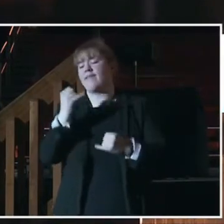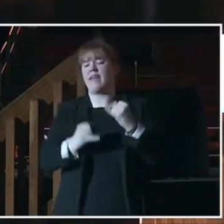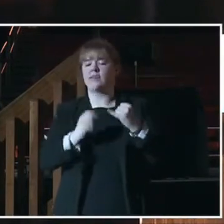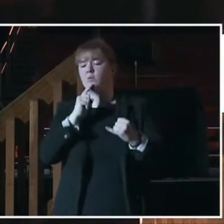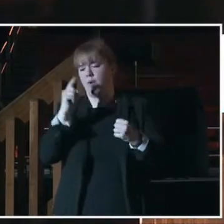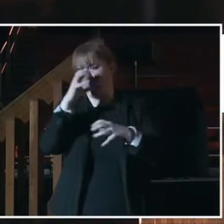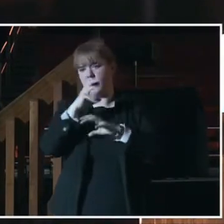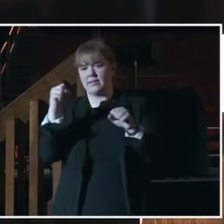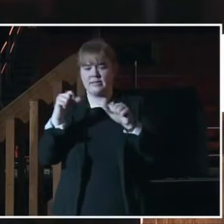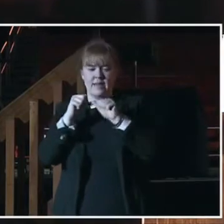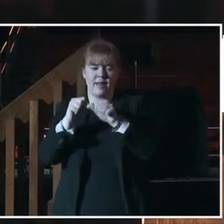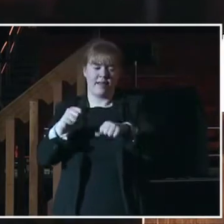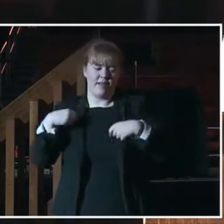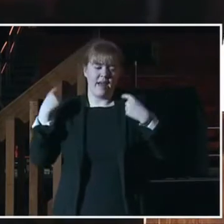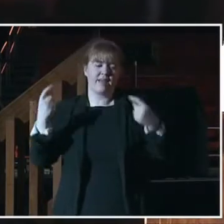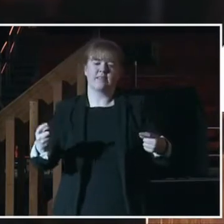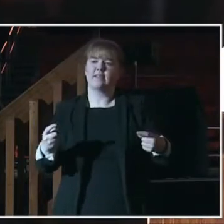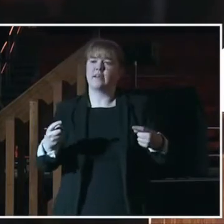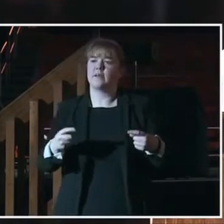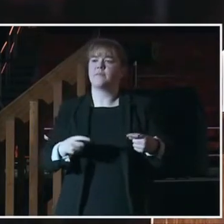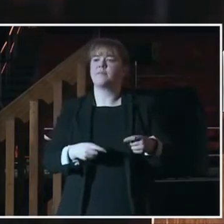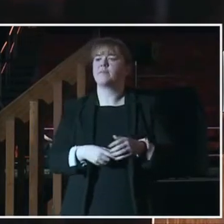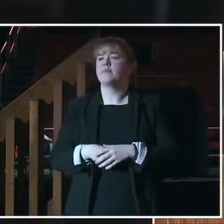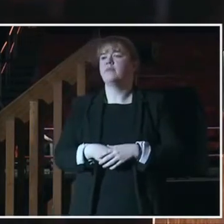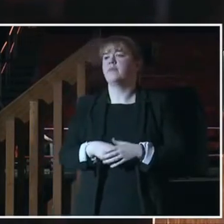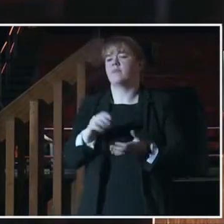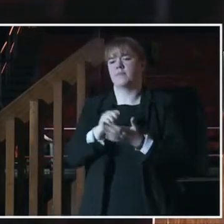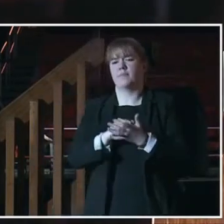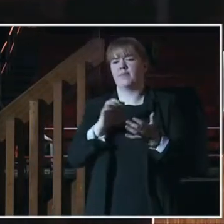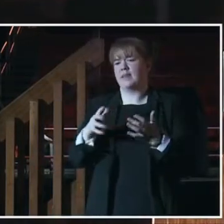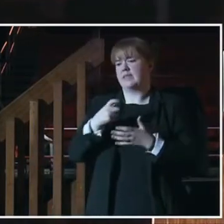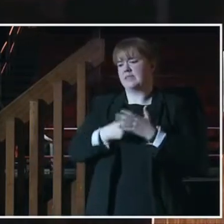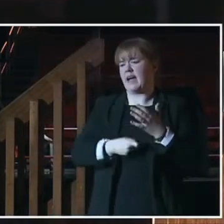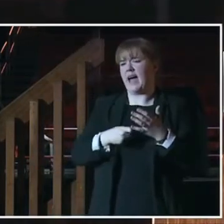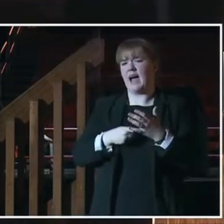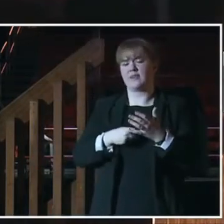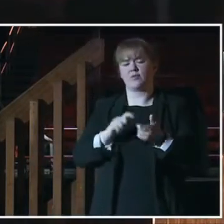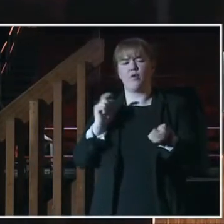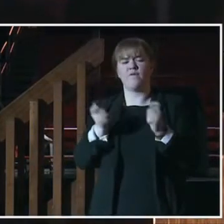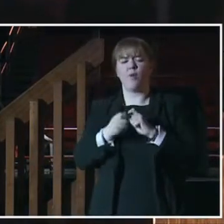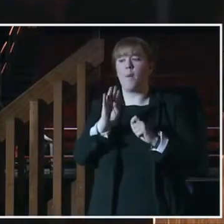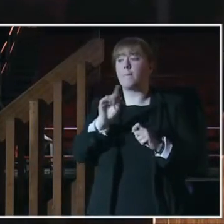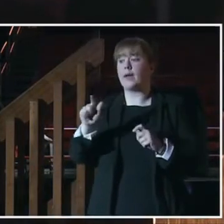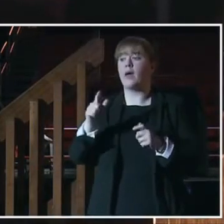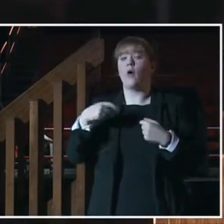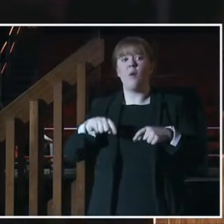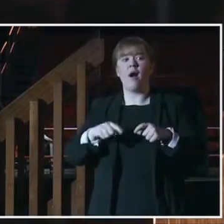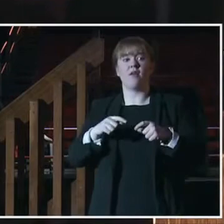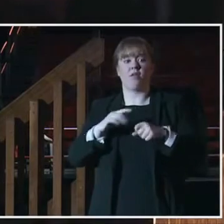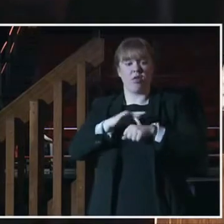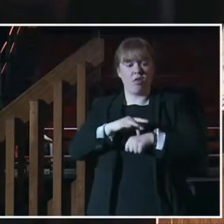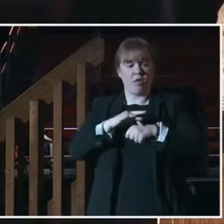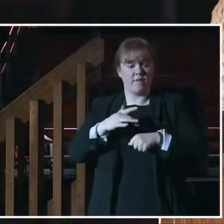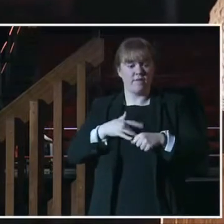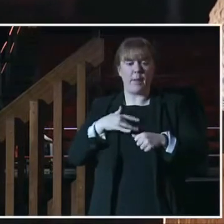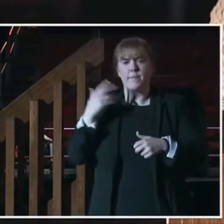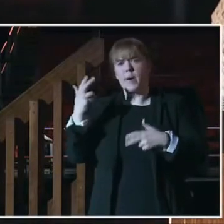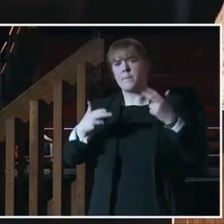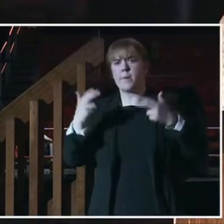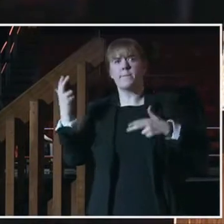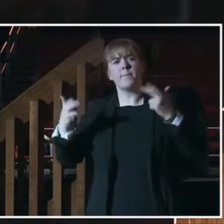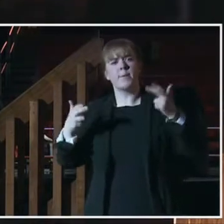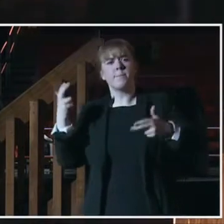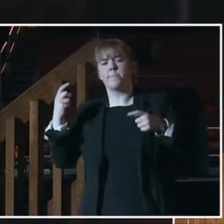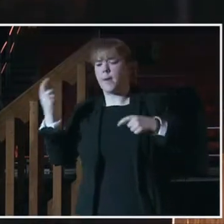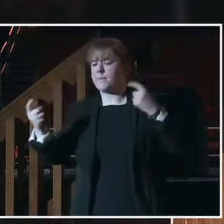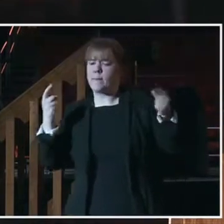legacy, even repealing a major part of it in the tax reform bill. While you're in your feelings, more mass shootings have occurred. While